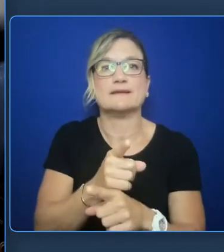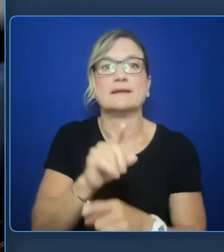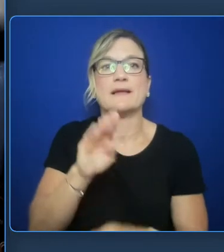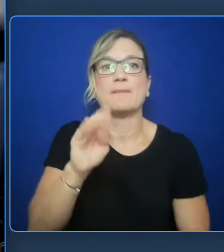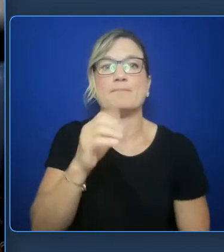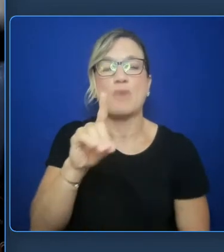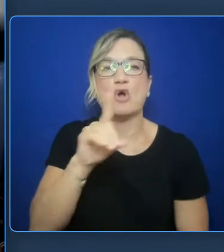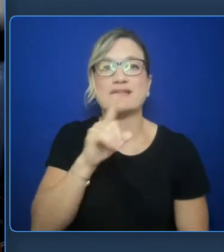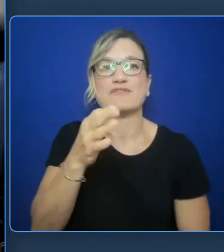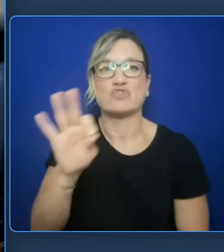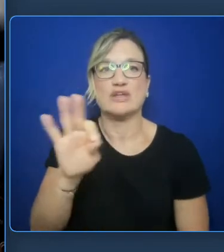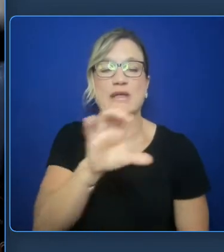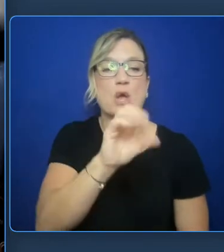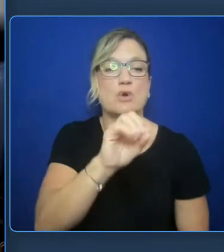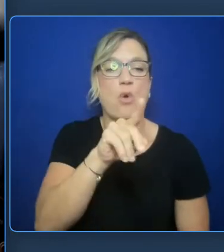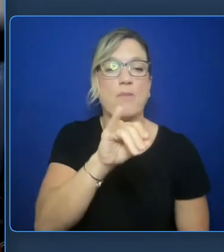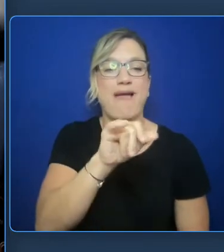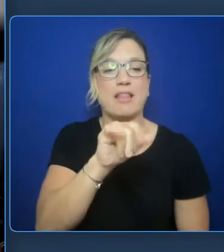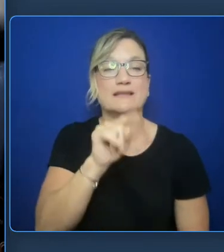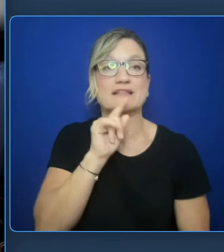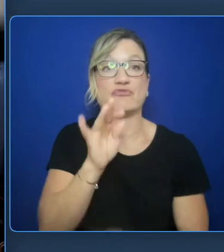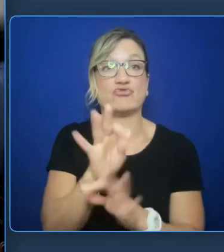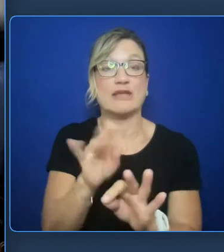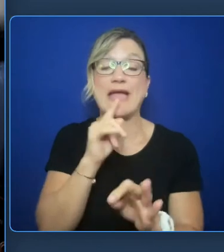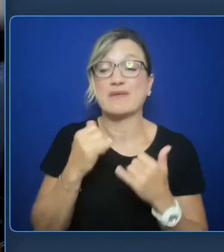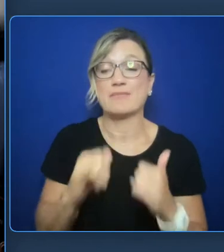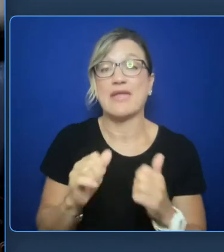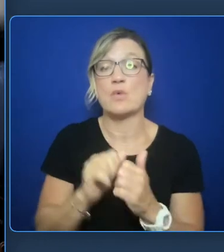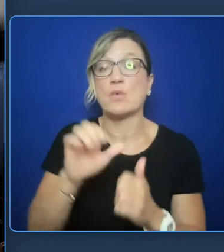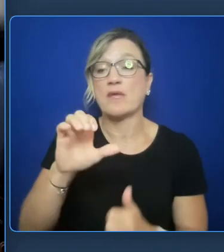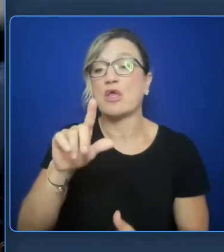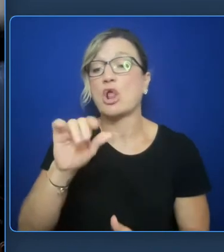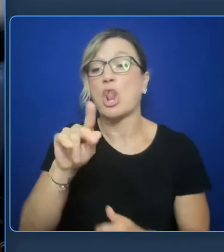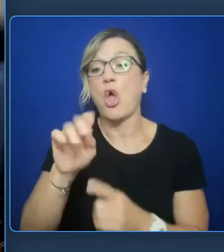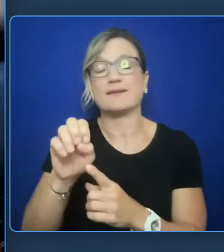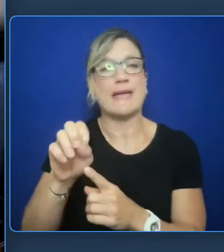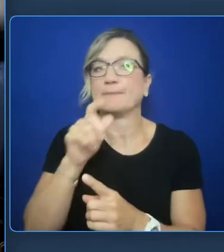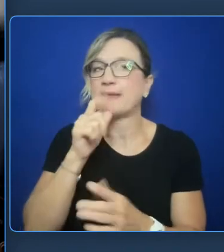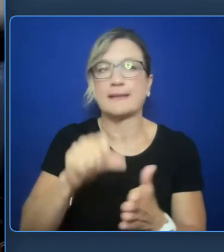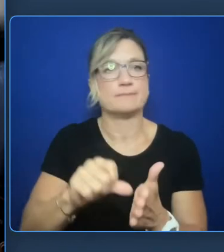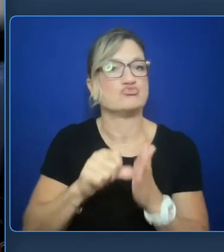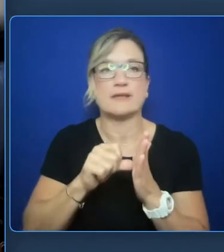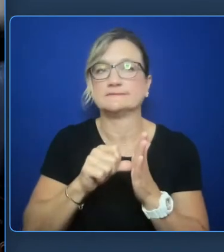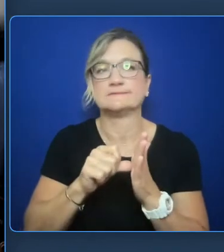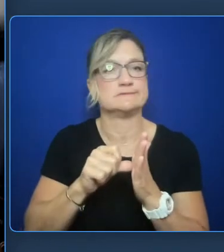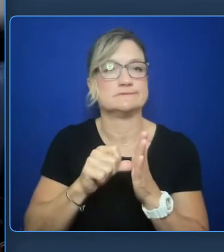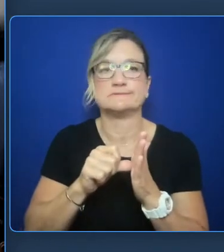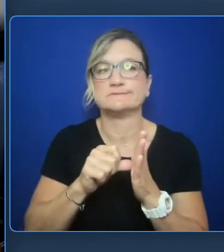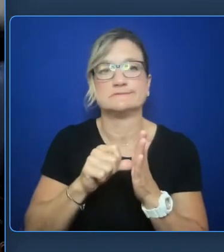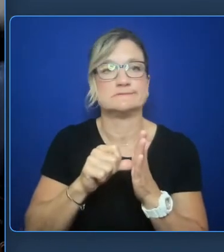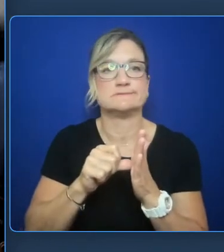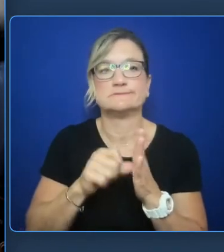and Copilot's free. I've been playing with Claude. I'm not impressed.